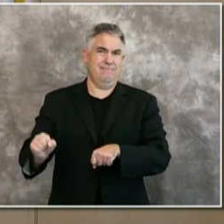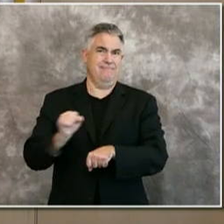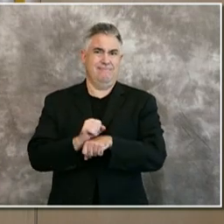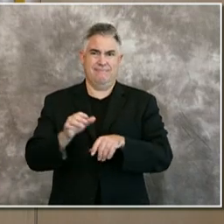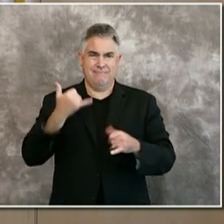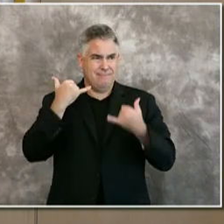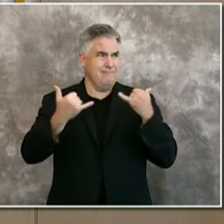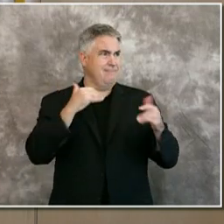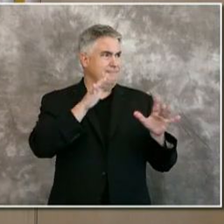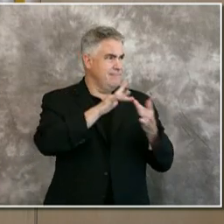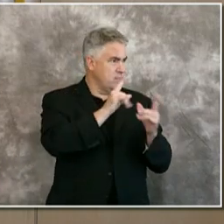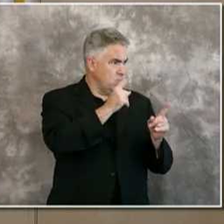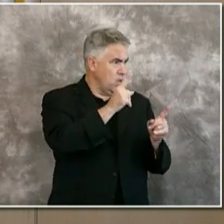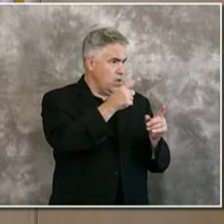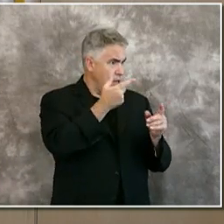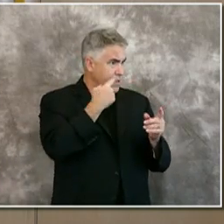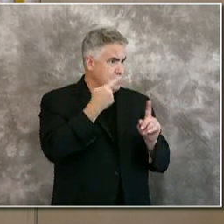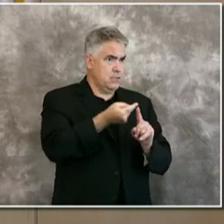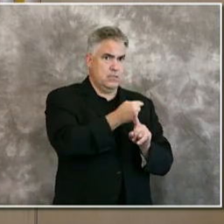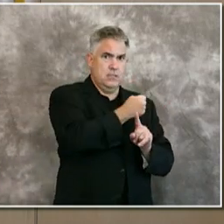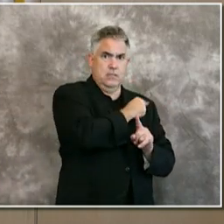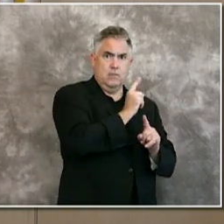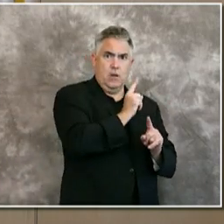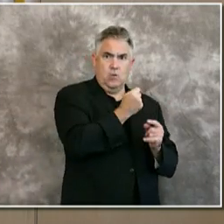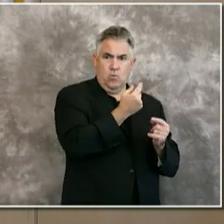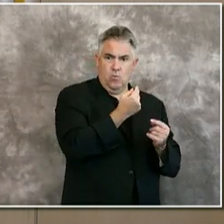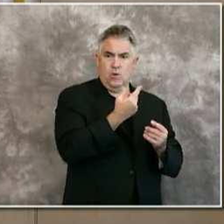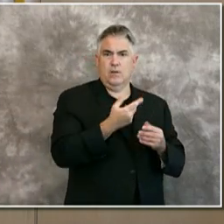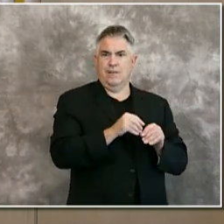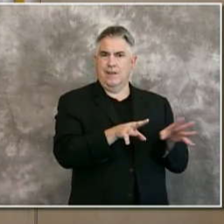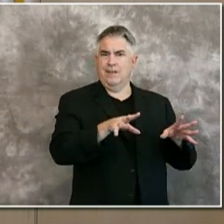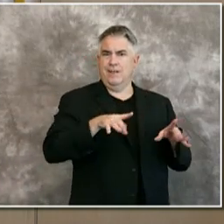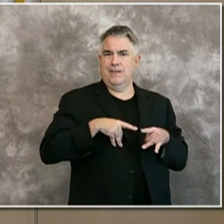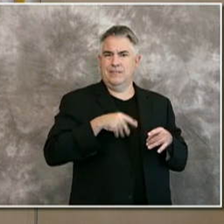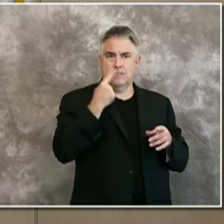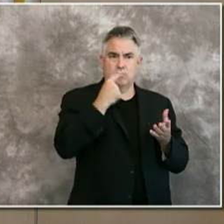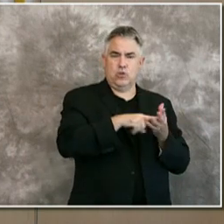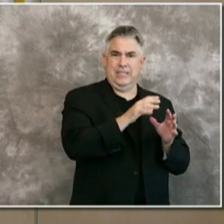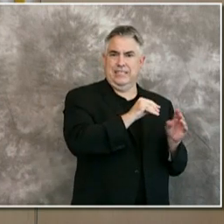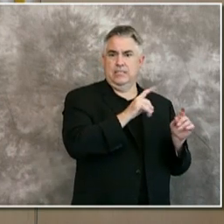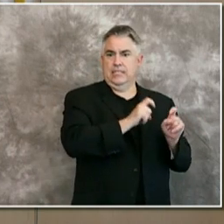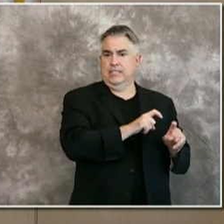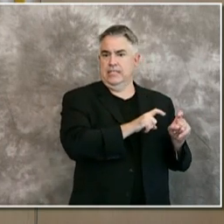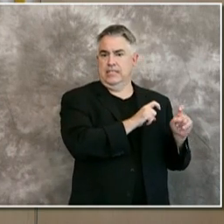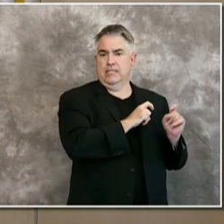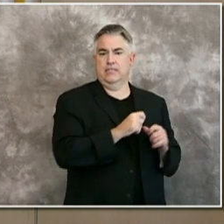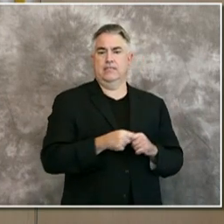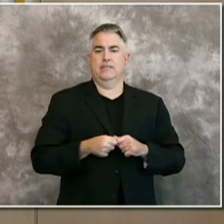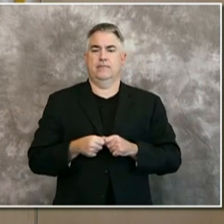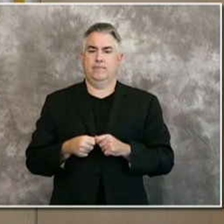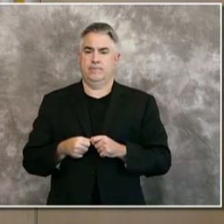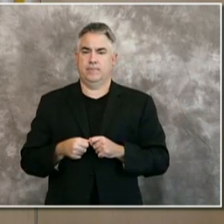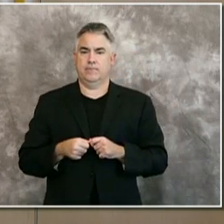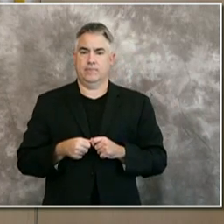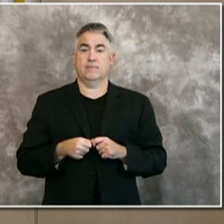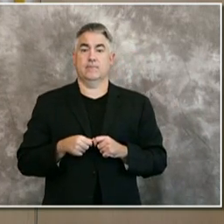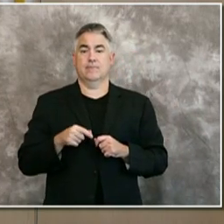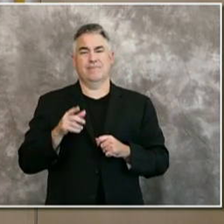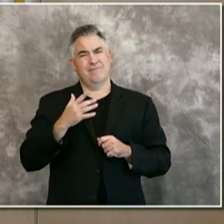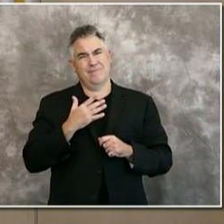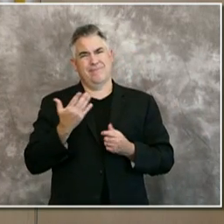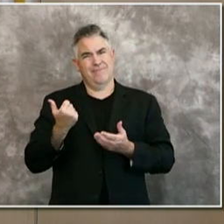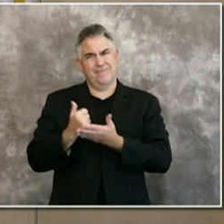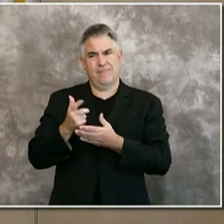additional staff that was already in the pipeline to be hired as case investigators. Case investigators are